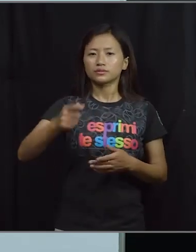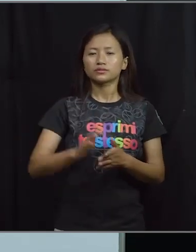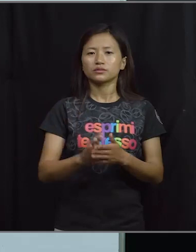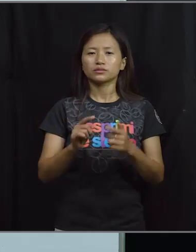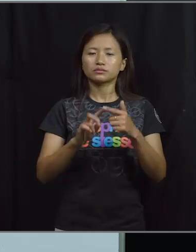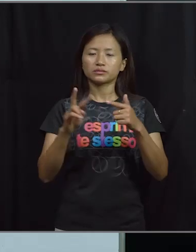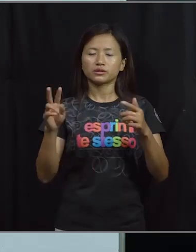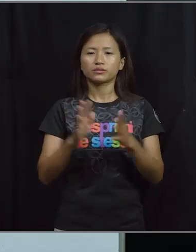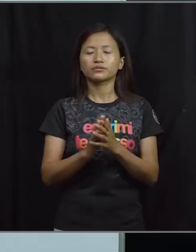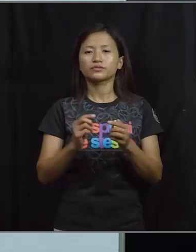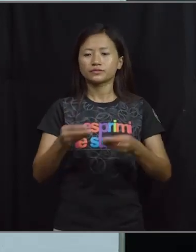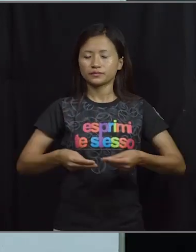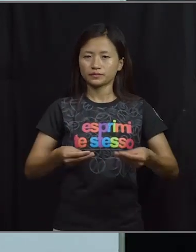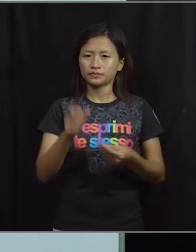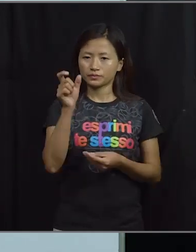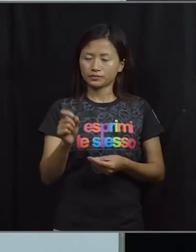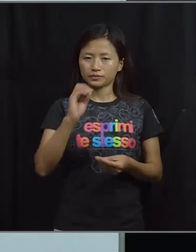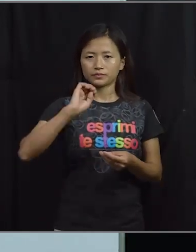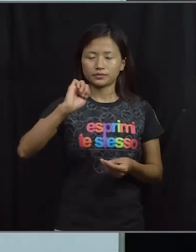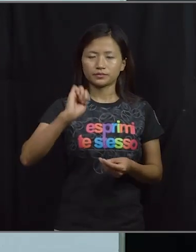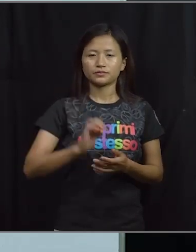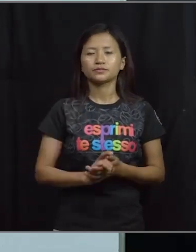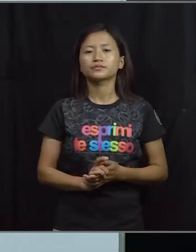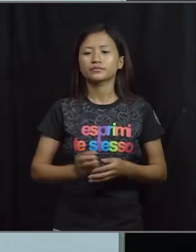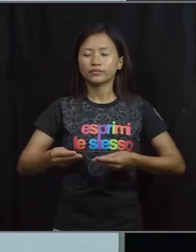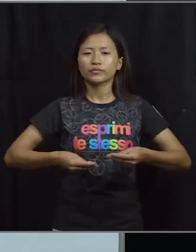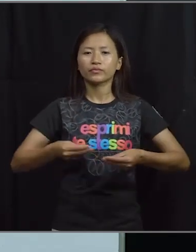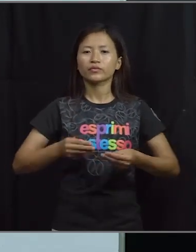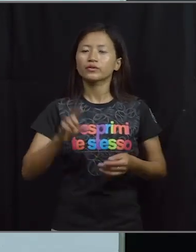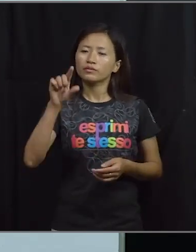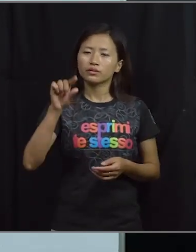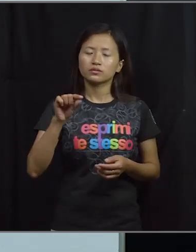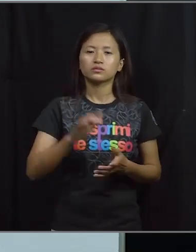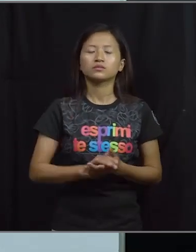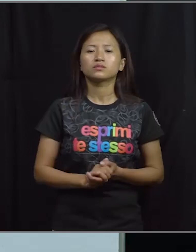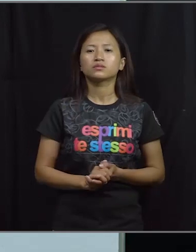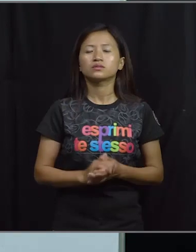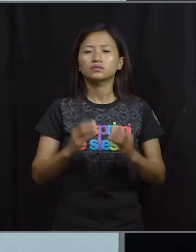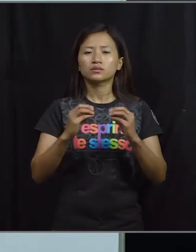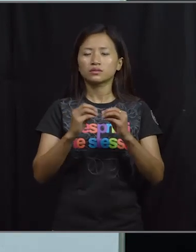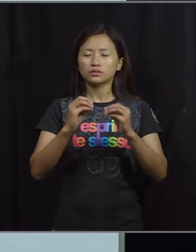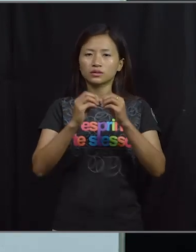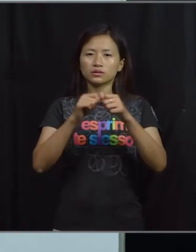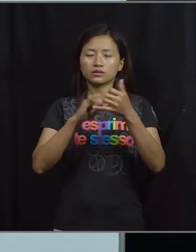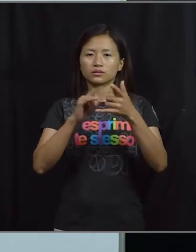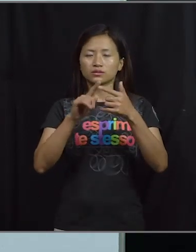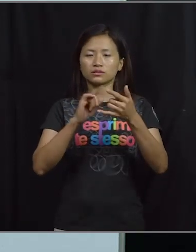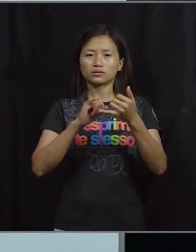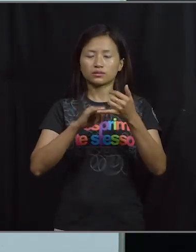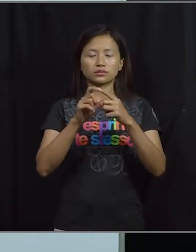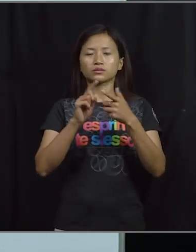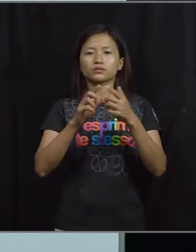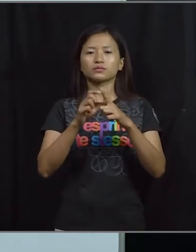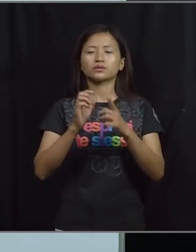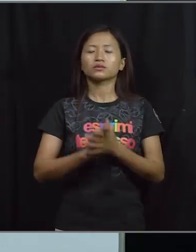of entrepreneurs, that is based on the types of business that they do. So based on the types of business, the first